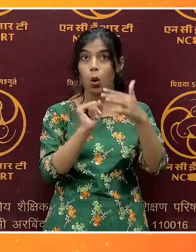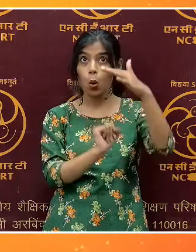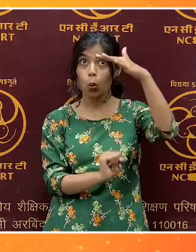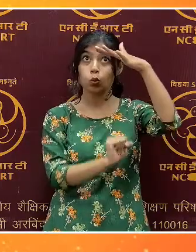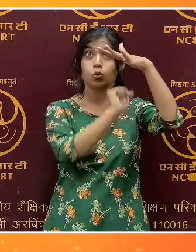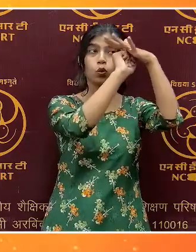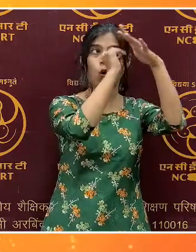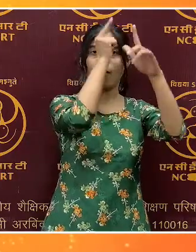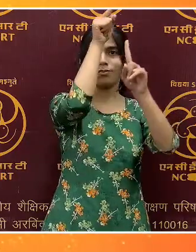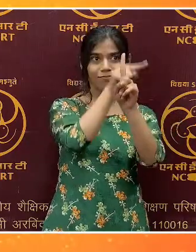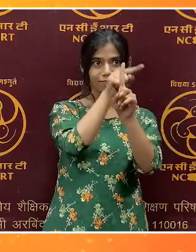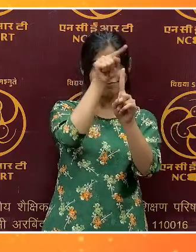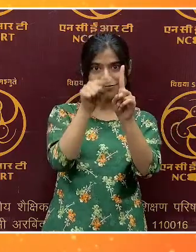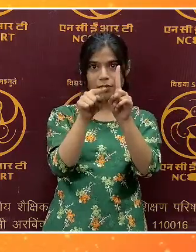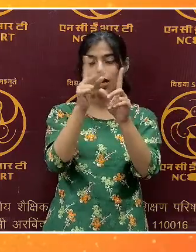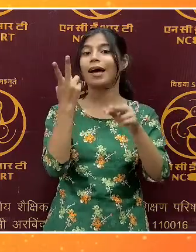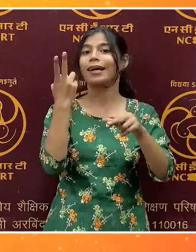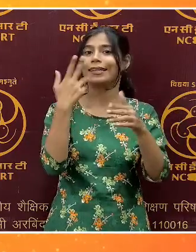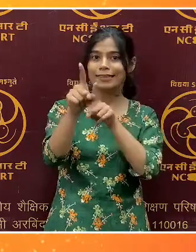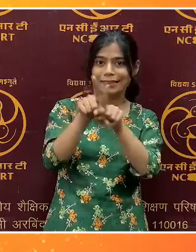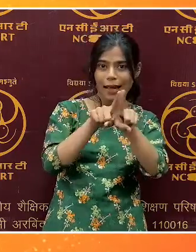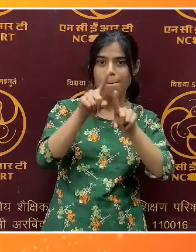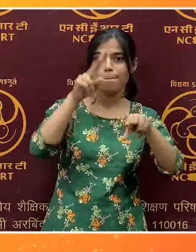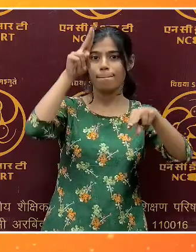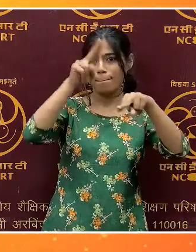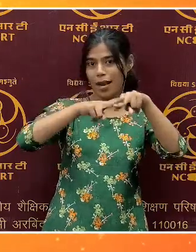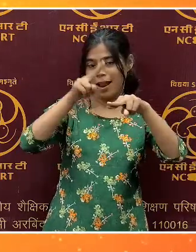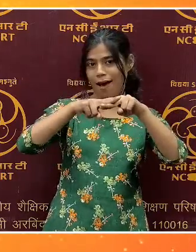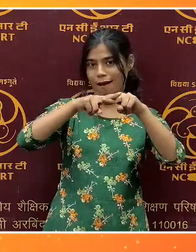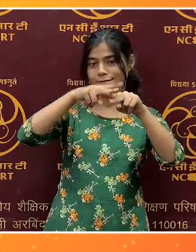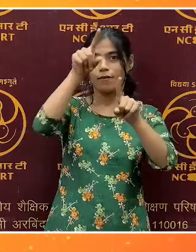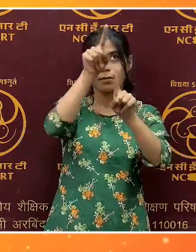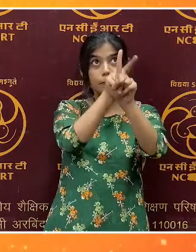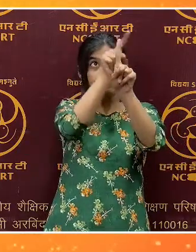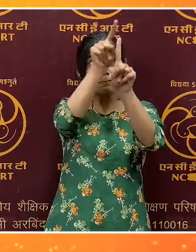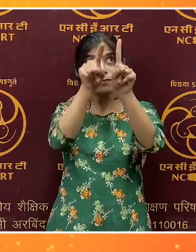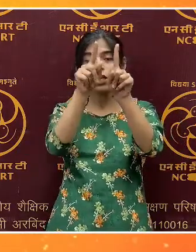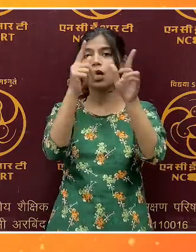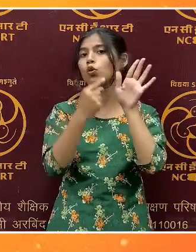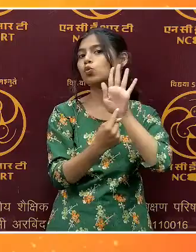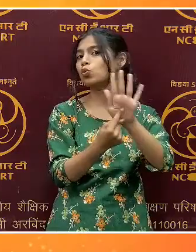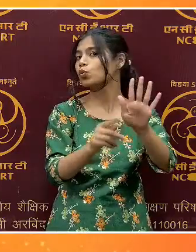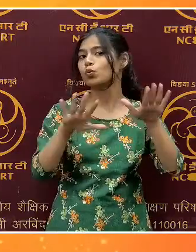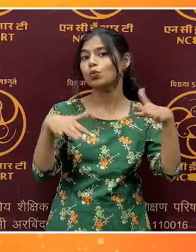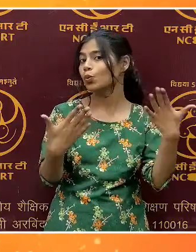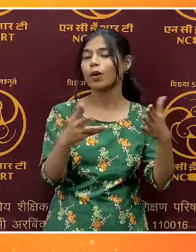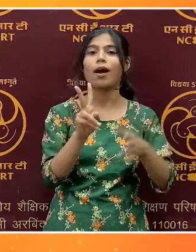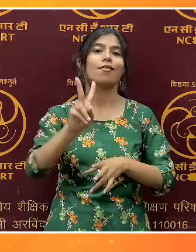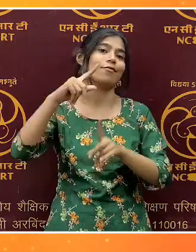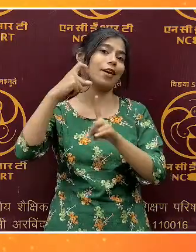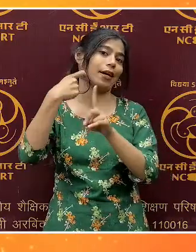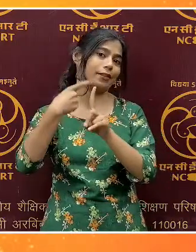physical quantity. For example, F with an arrow on top also represents a vector. Vector,